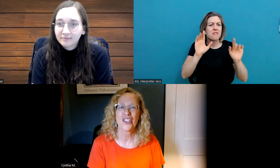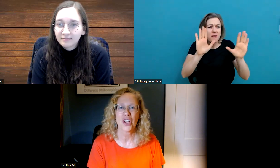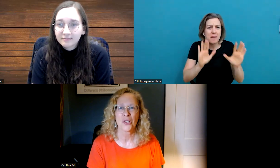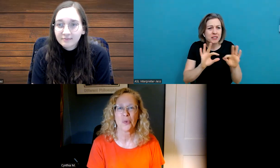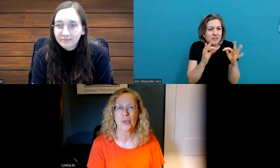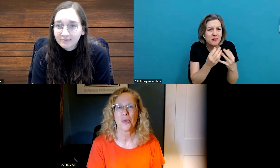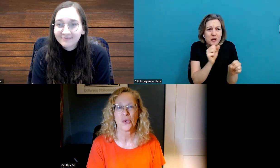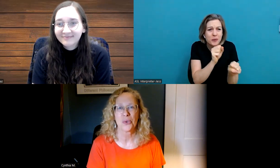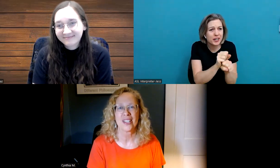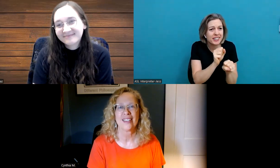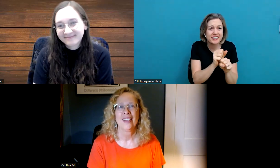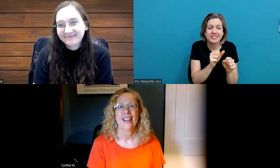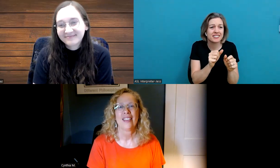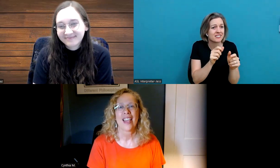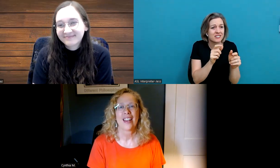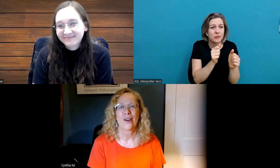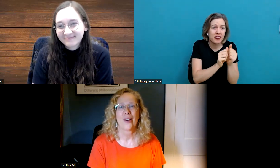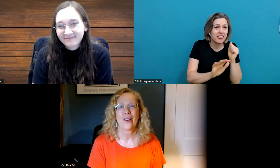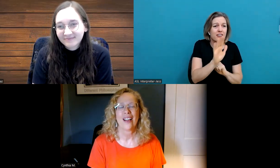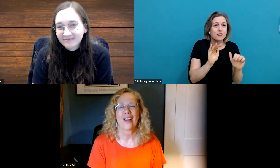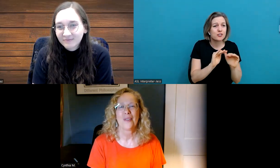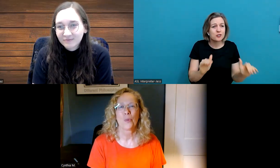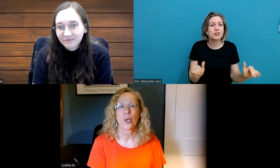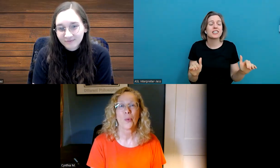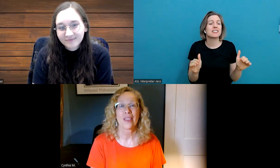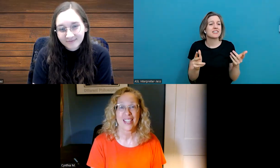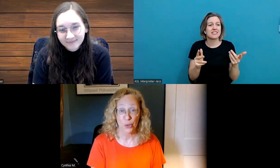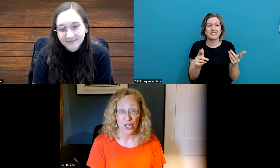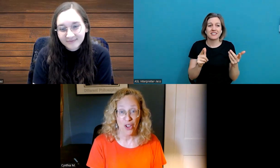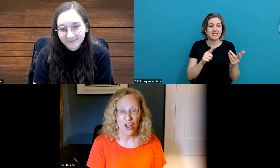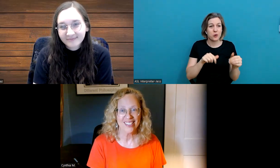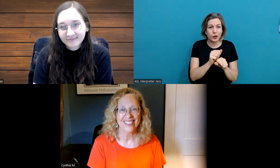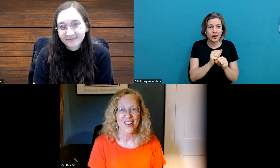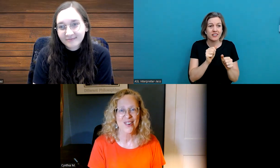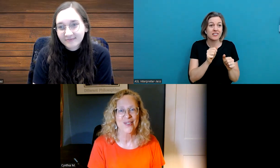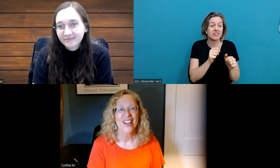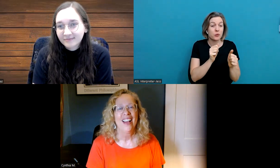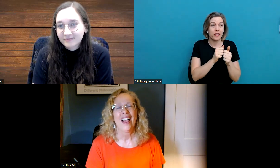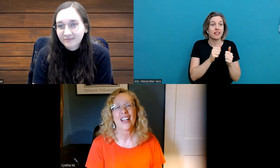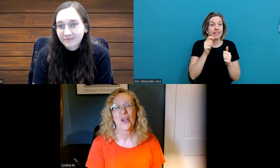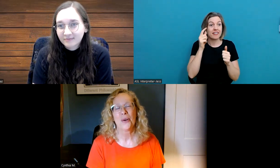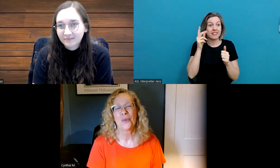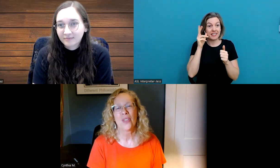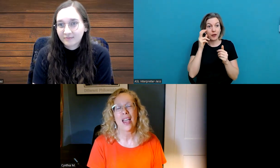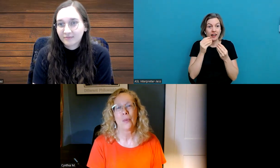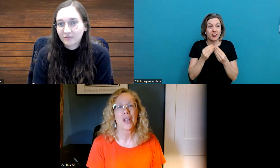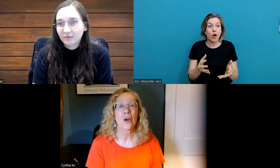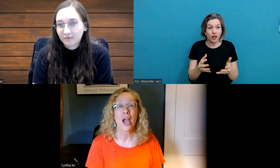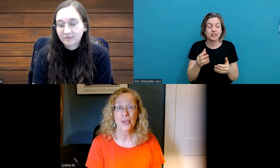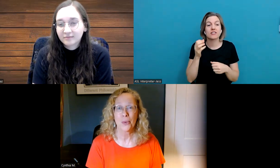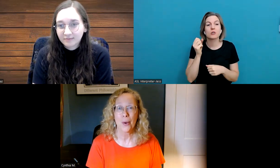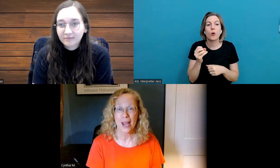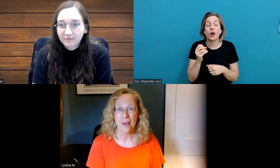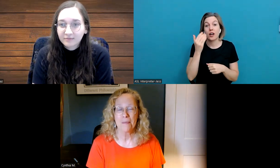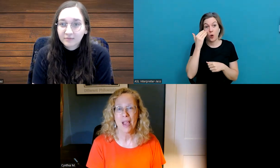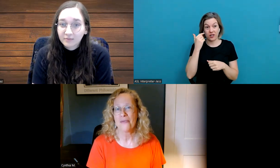in conjunction with their children that are working with hearing loss. So I know that whenever I